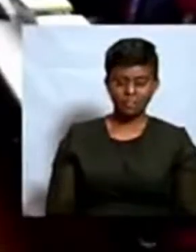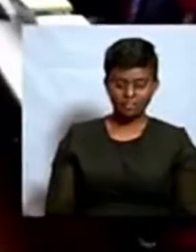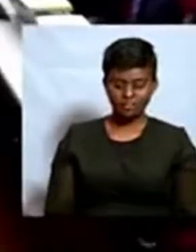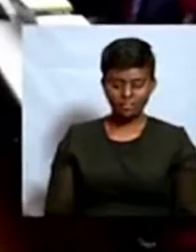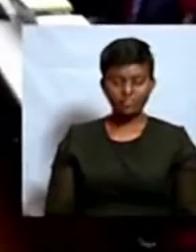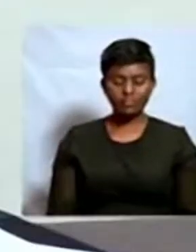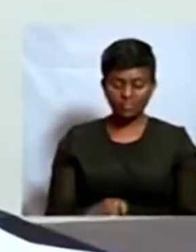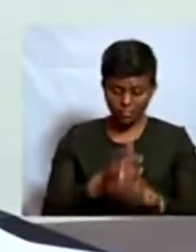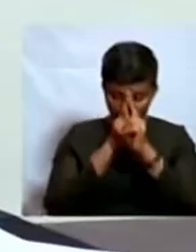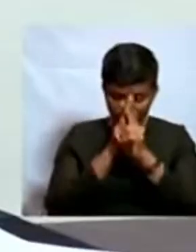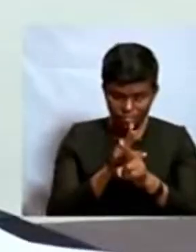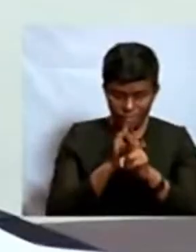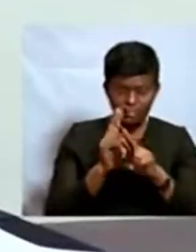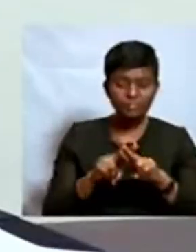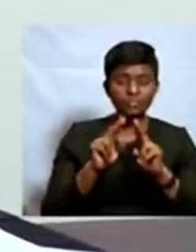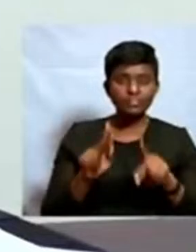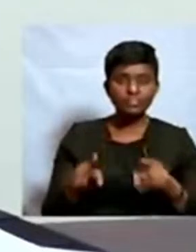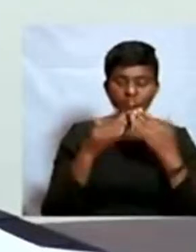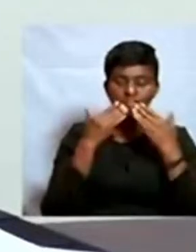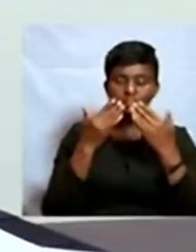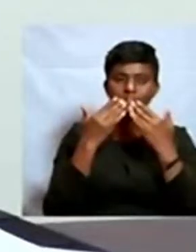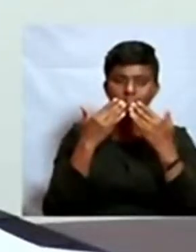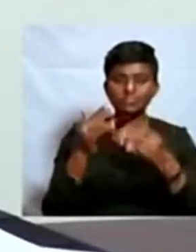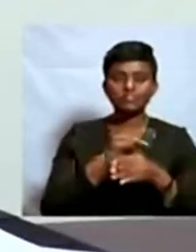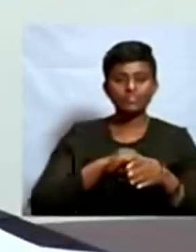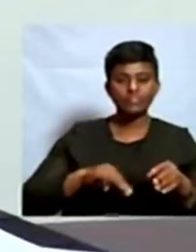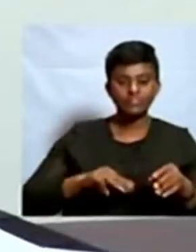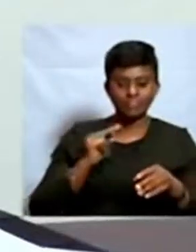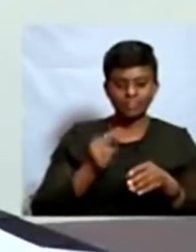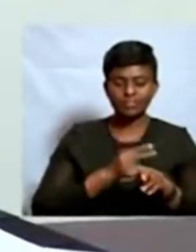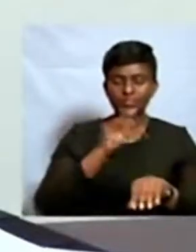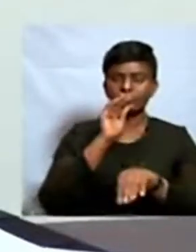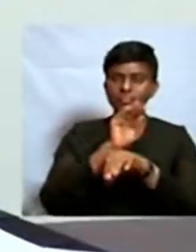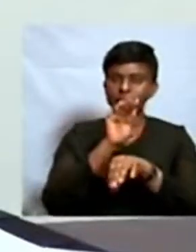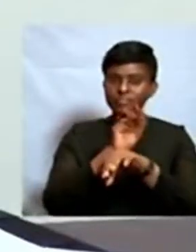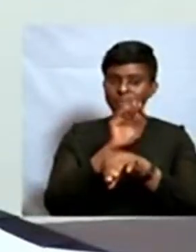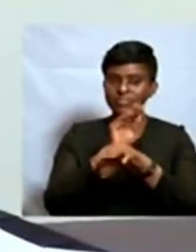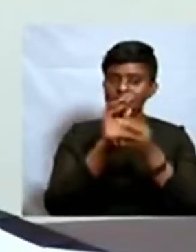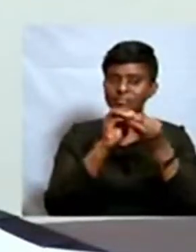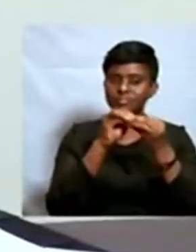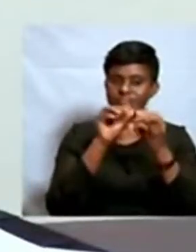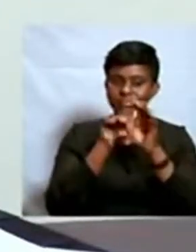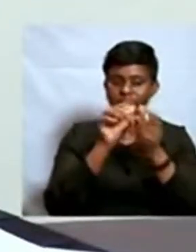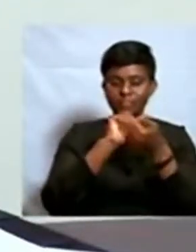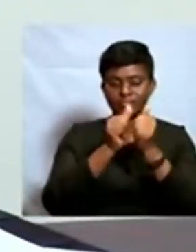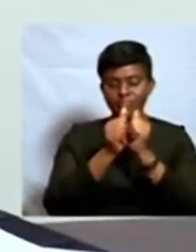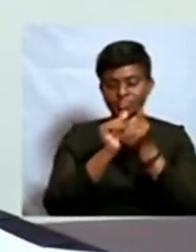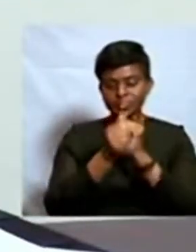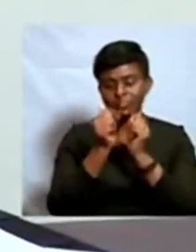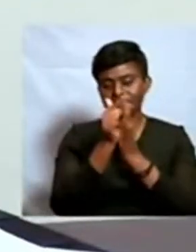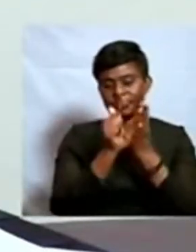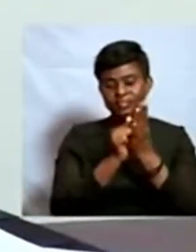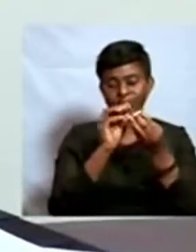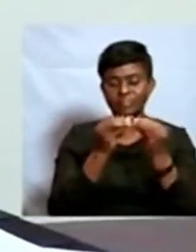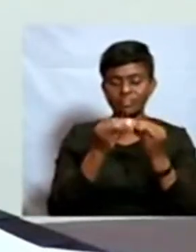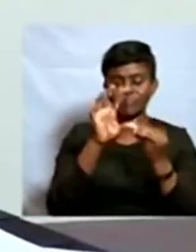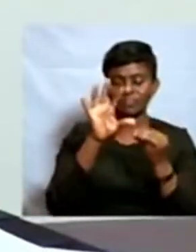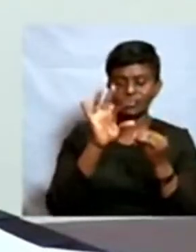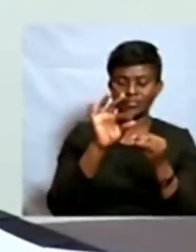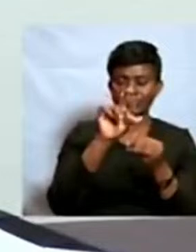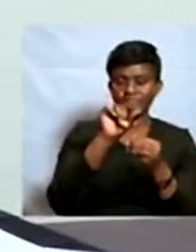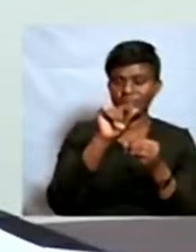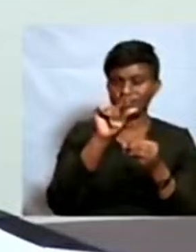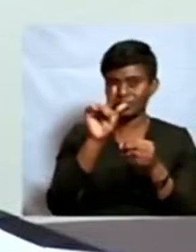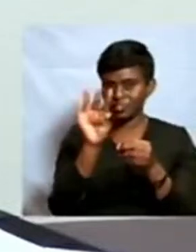Thank you, Honorable Chair. Thank you, members. We are commenting on the amendment bills, number 9 of 2024